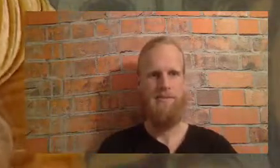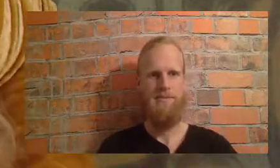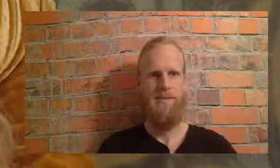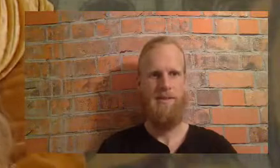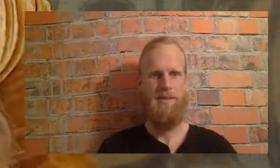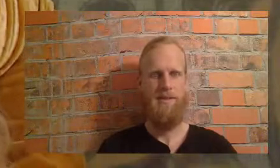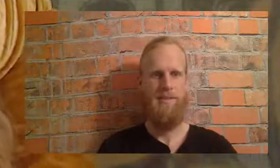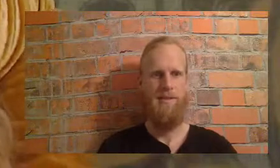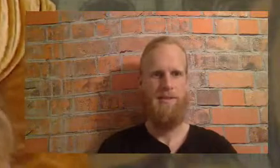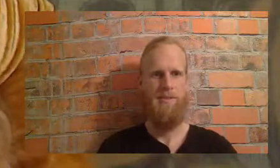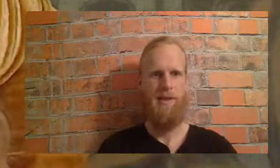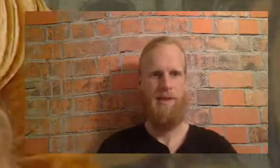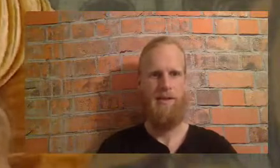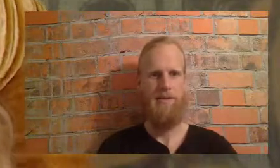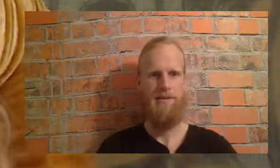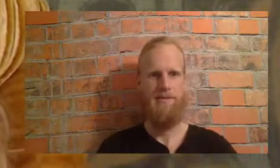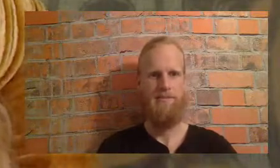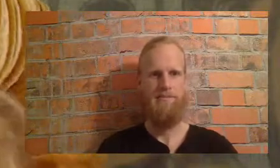back.